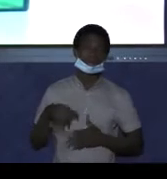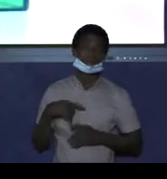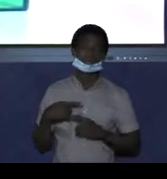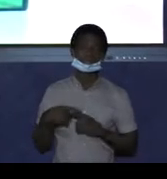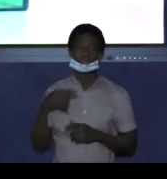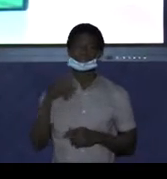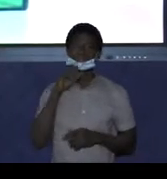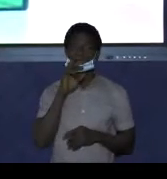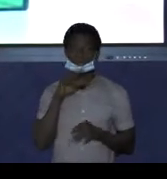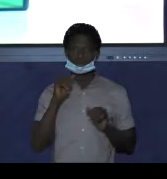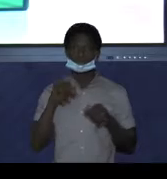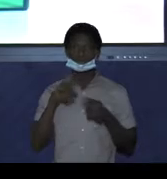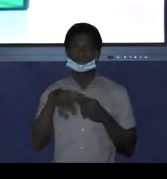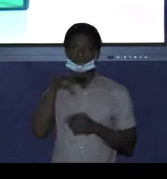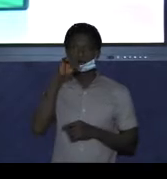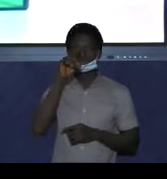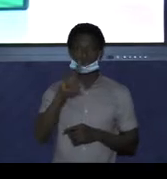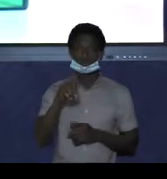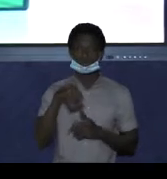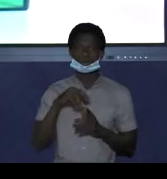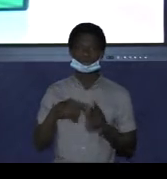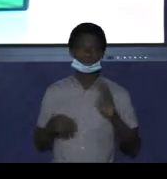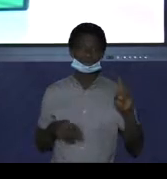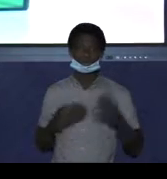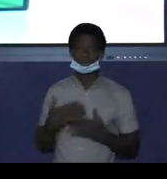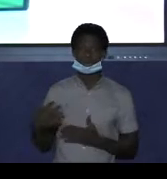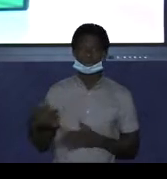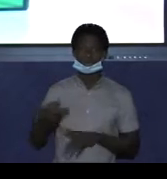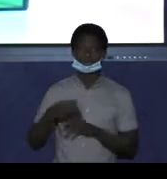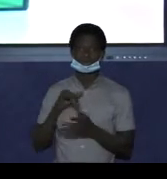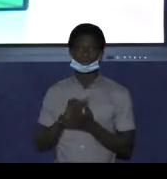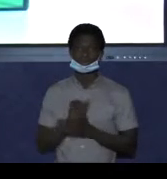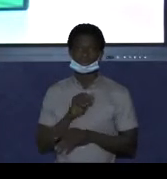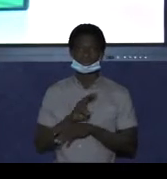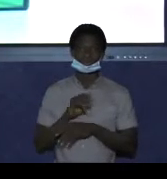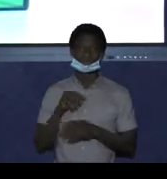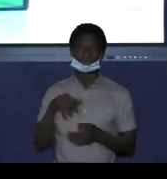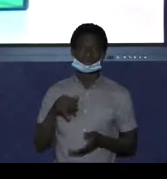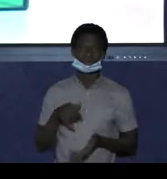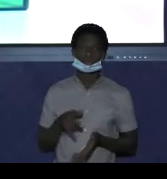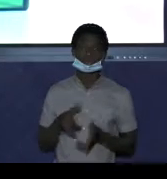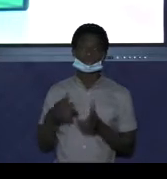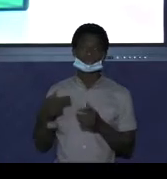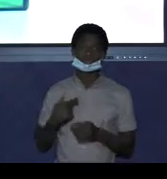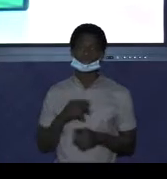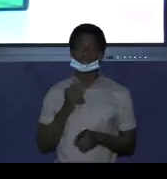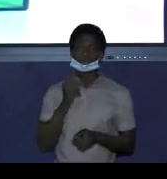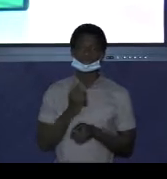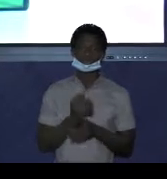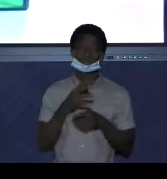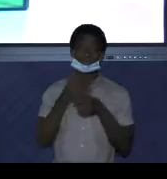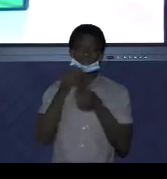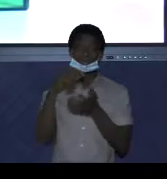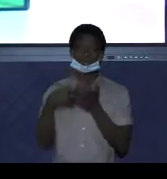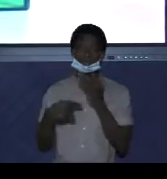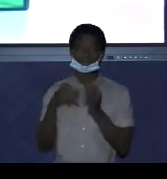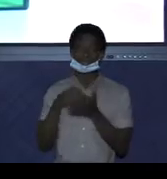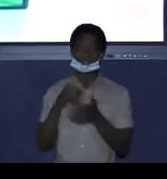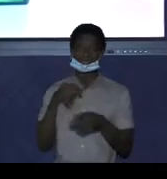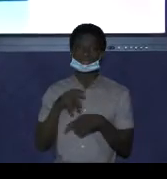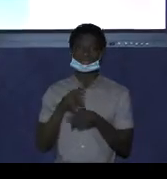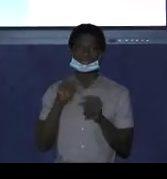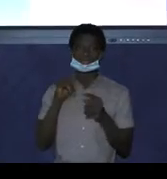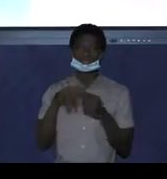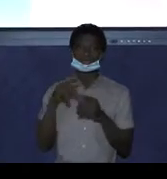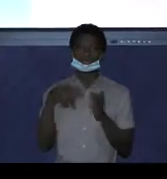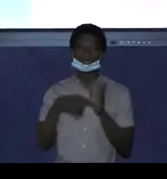Alrighty then, were you able to pick one or two things from that video? Well, let's just summarize what the video is trying to tell us. In the last